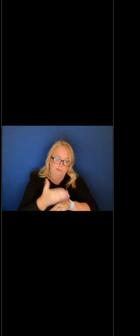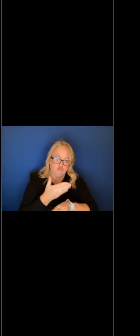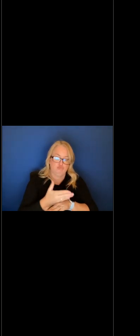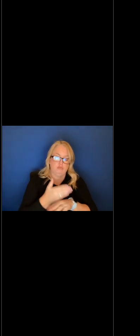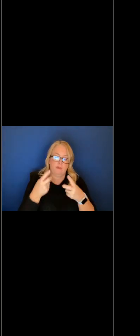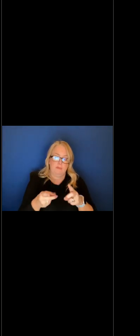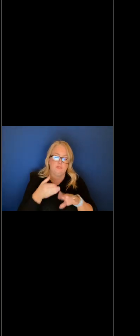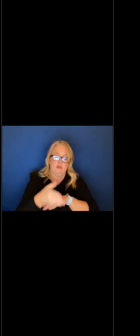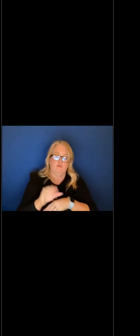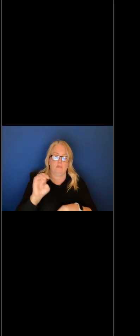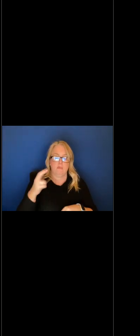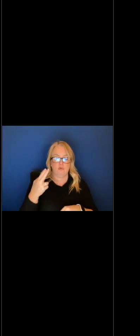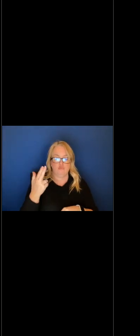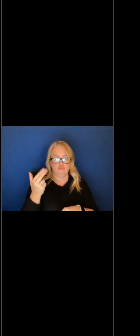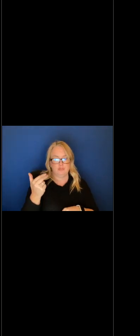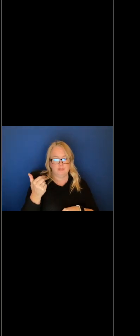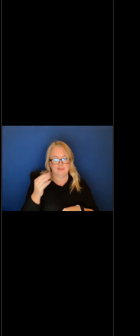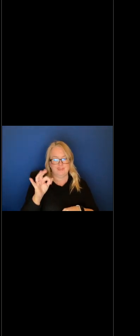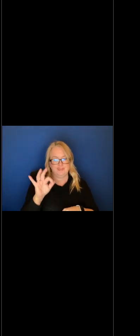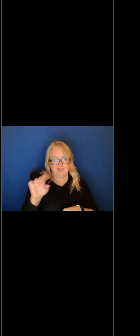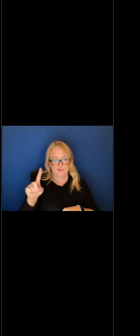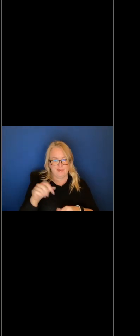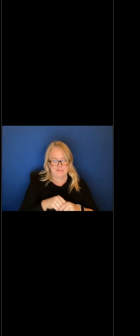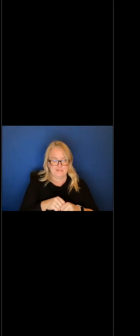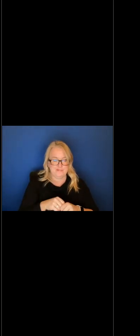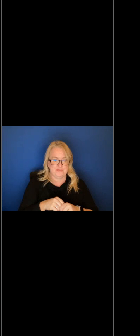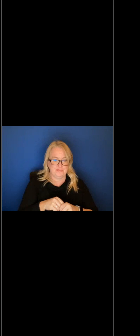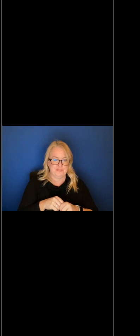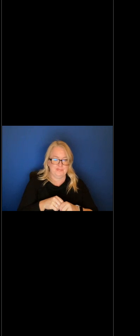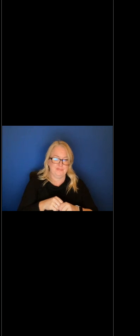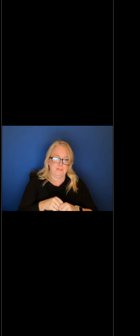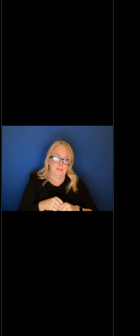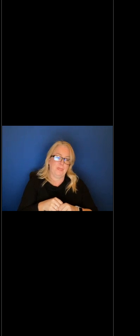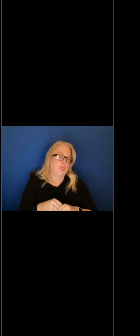March 13, 1991.